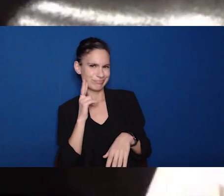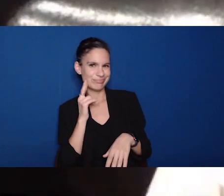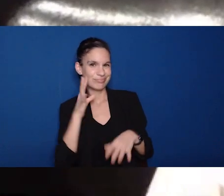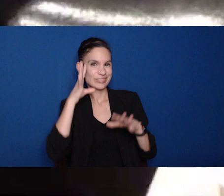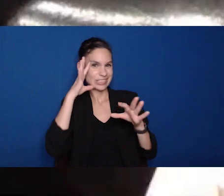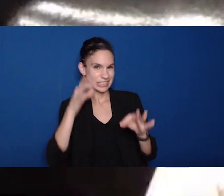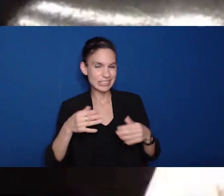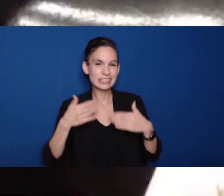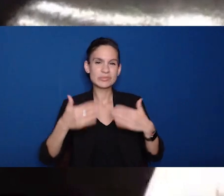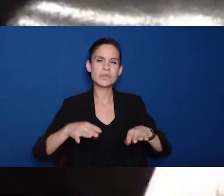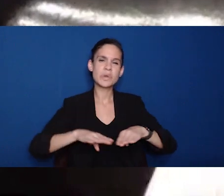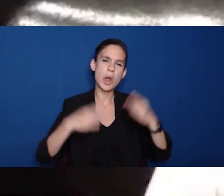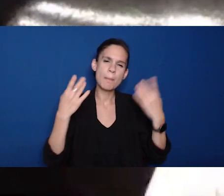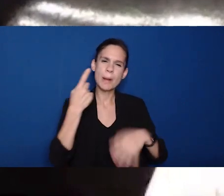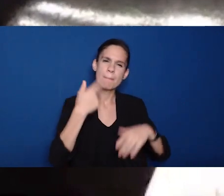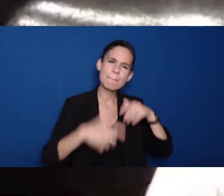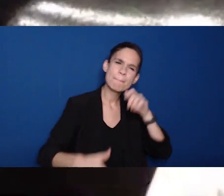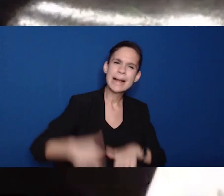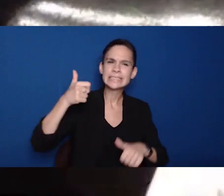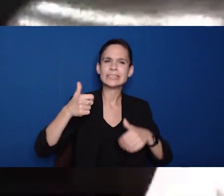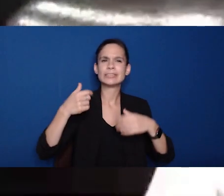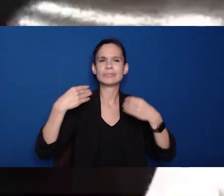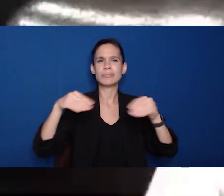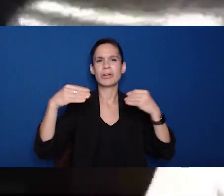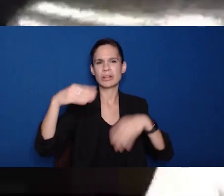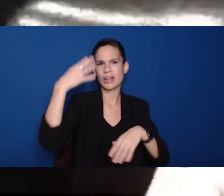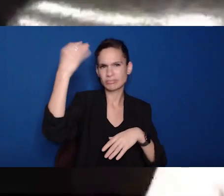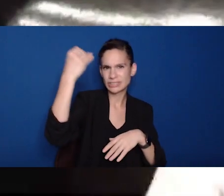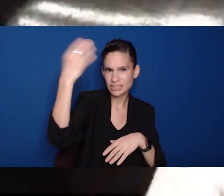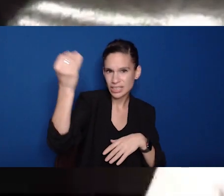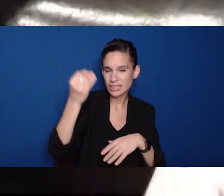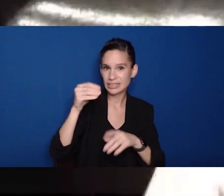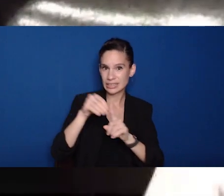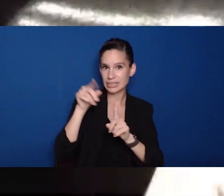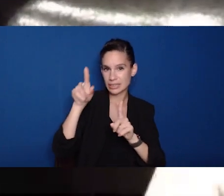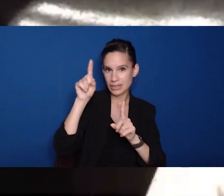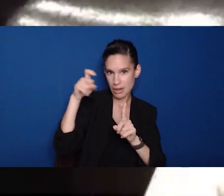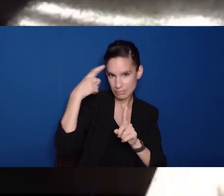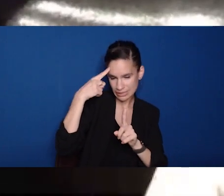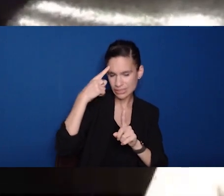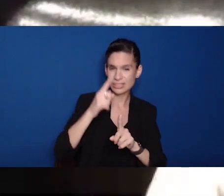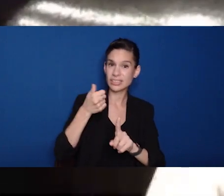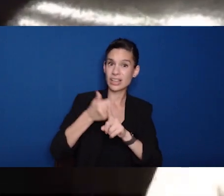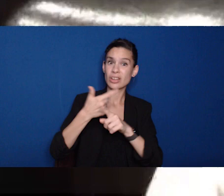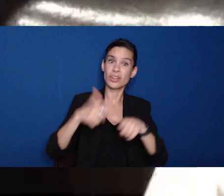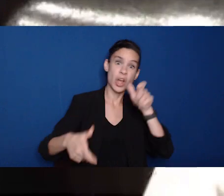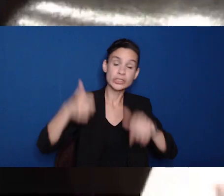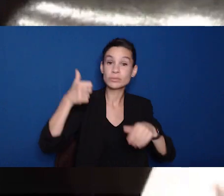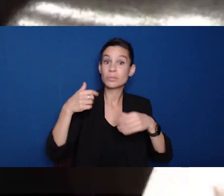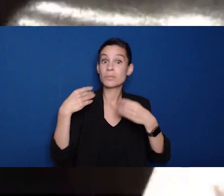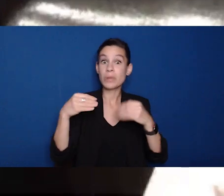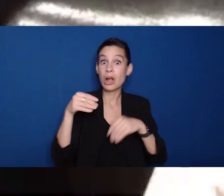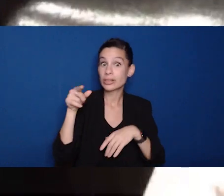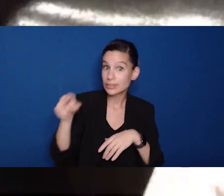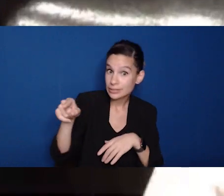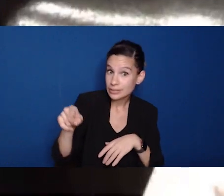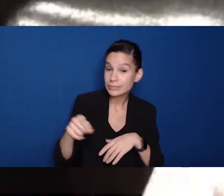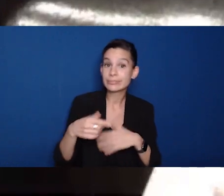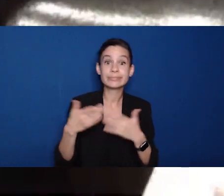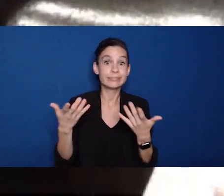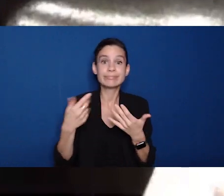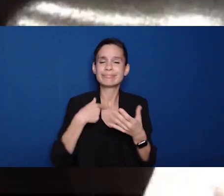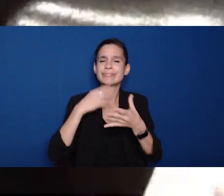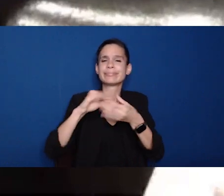to reopen one of the biggest markets in Harare. It's called Mbare Musika. So what this